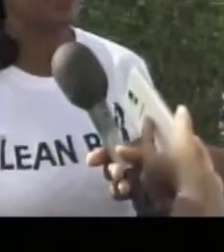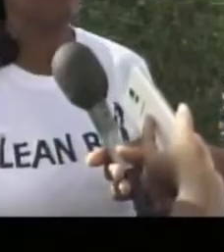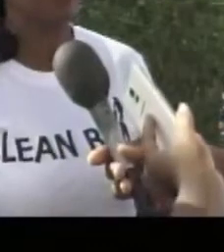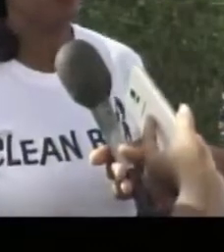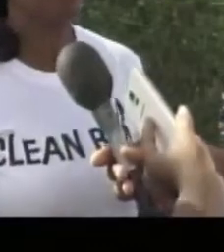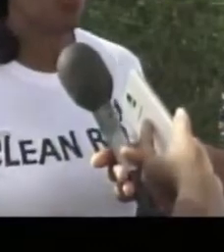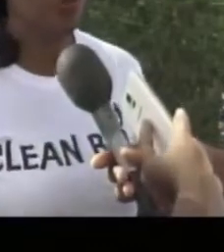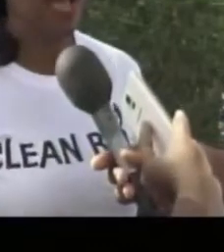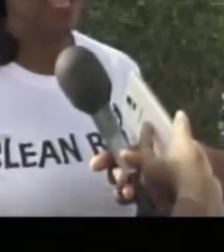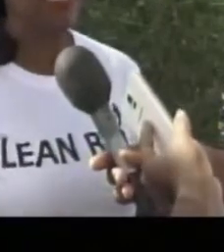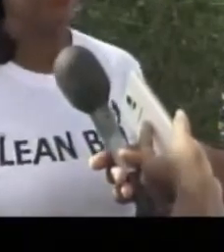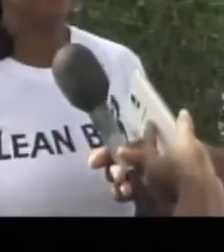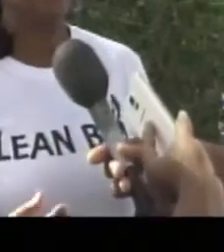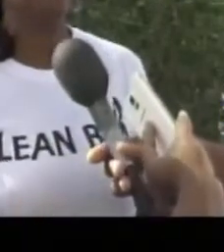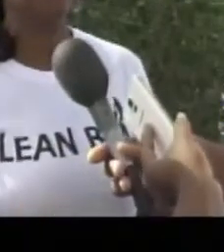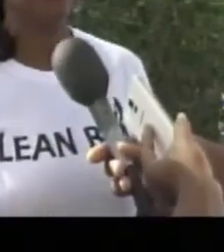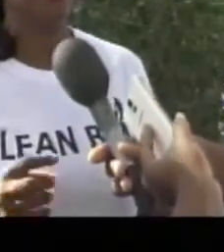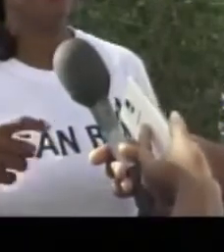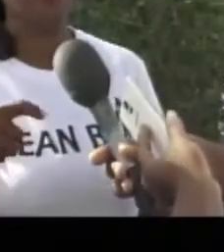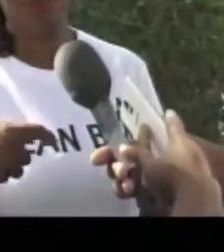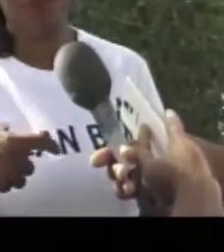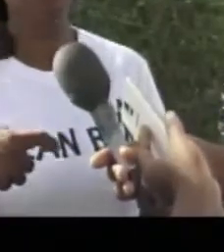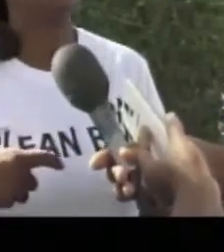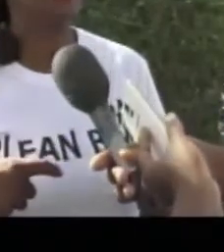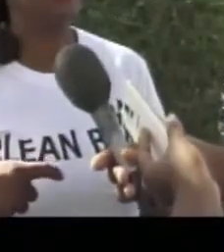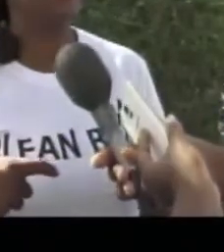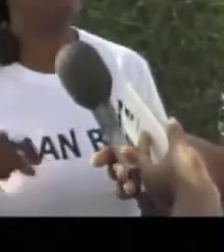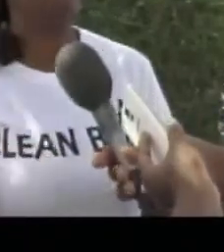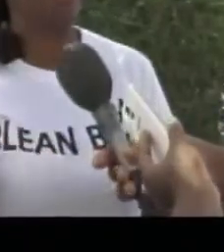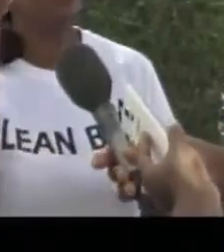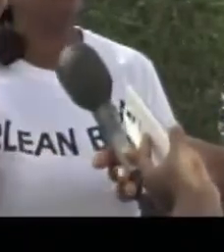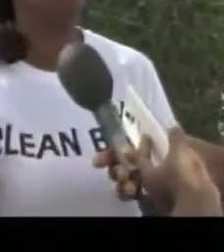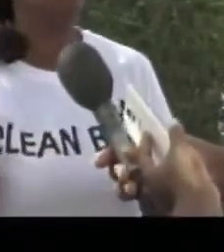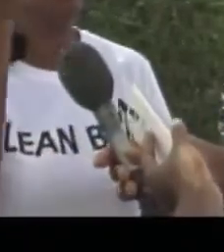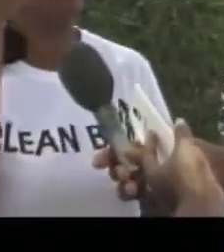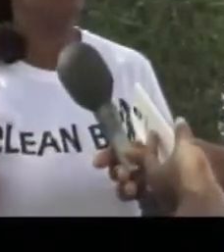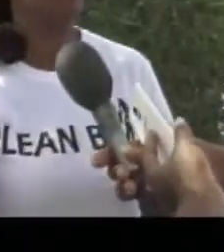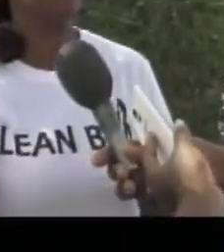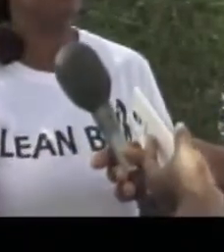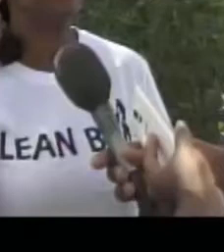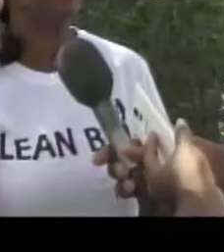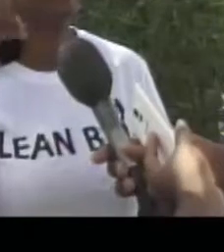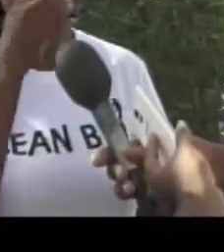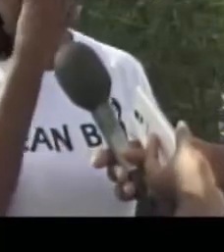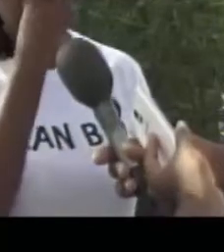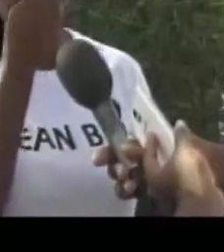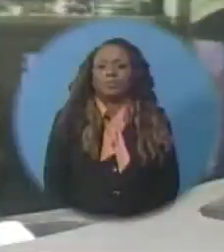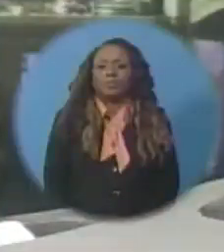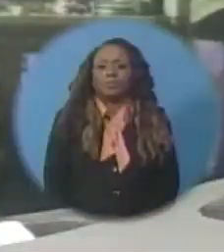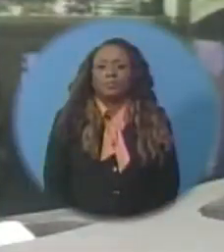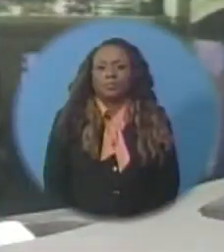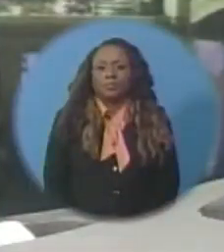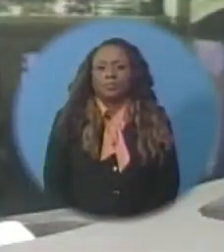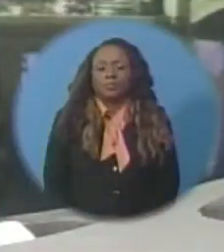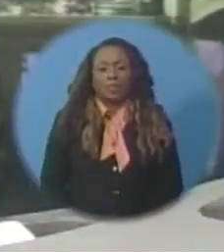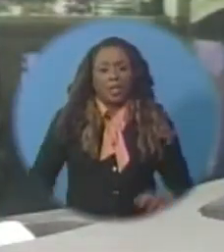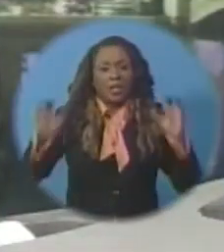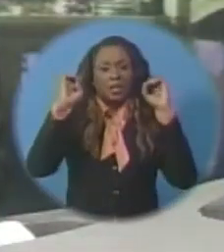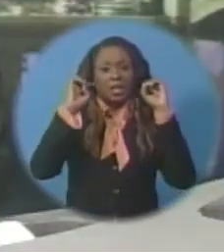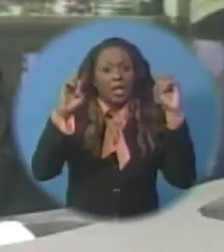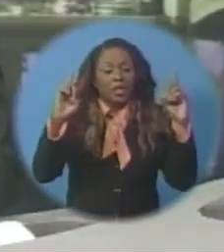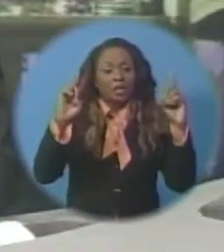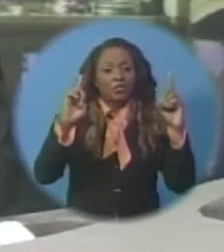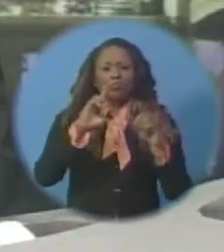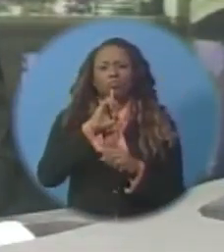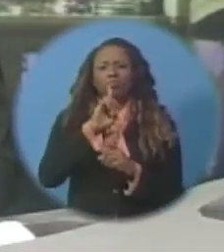Conquerors, etc. A lot of those bags, even receipts from fast food places in the area. Education